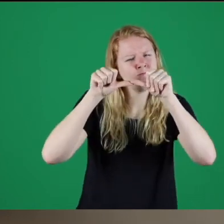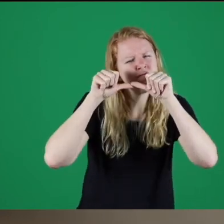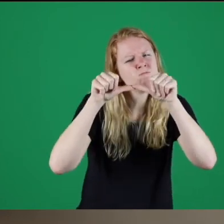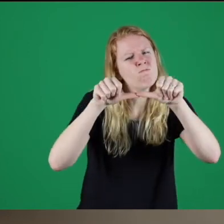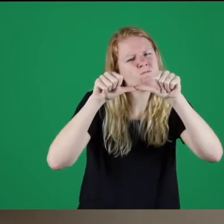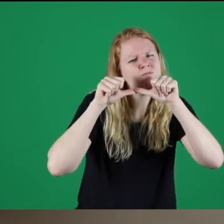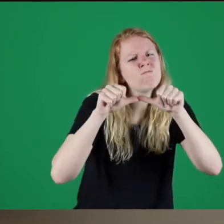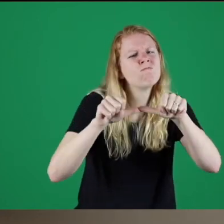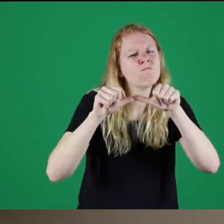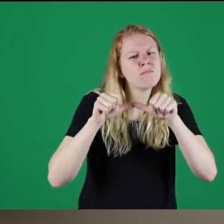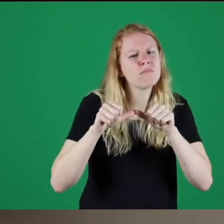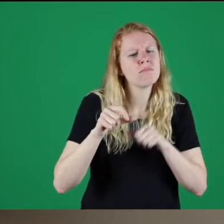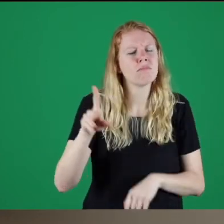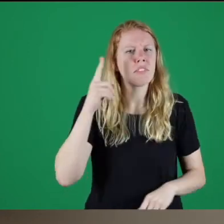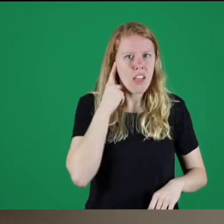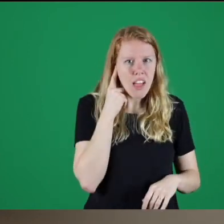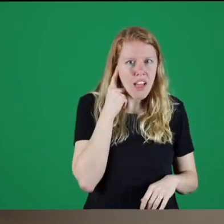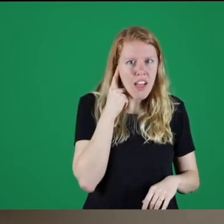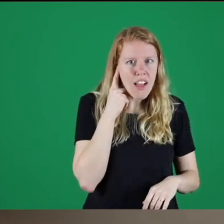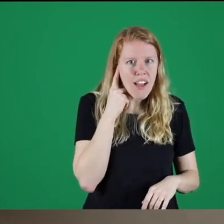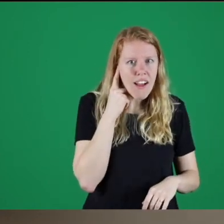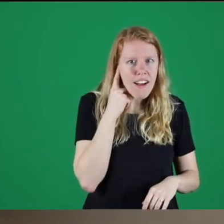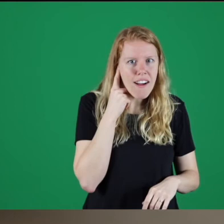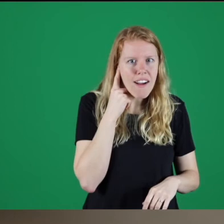trying, and then they heard a sound.